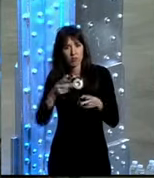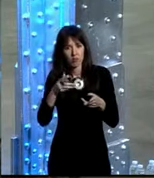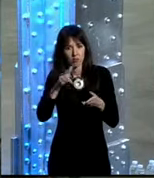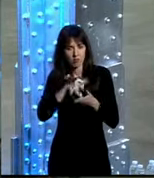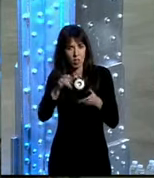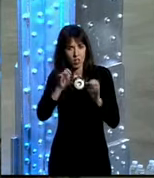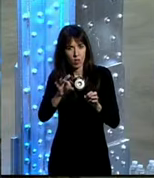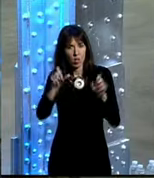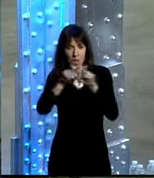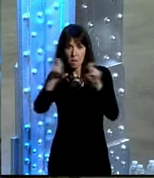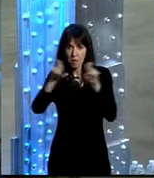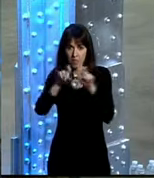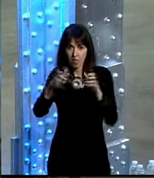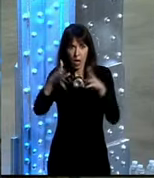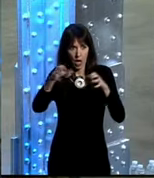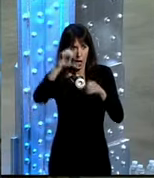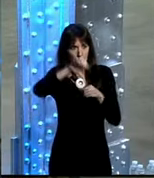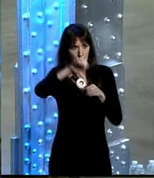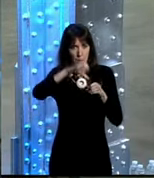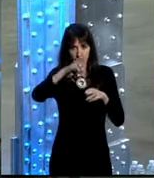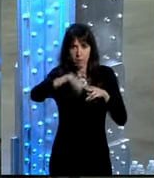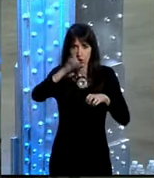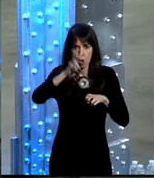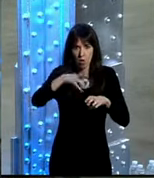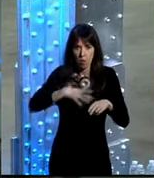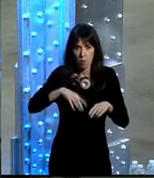also helping these companies. In this case, it's a big oil company.